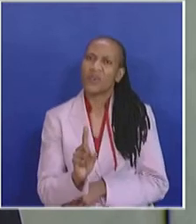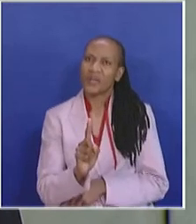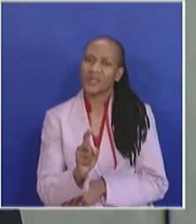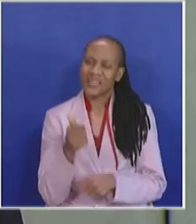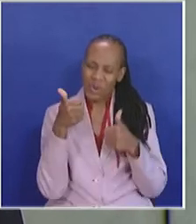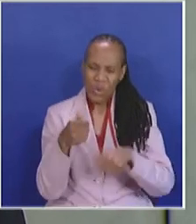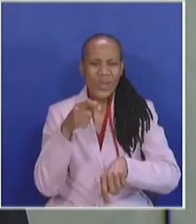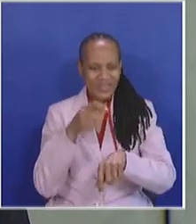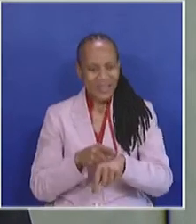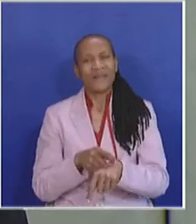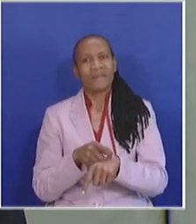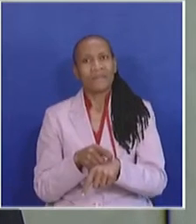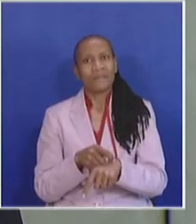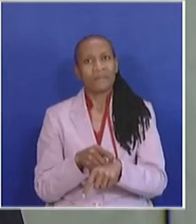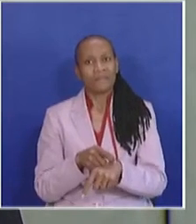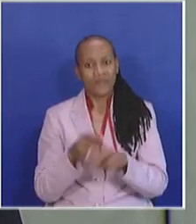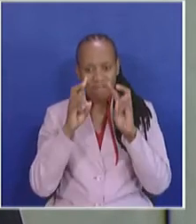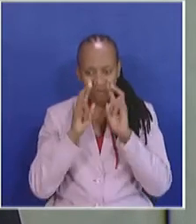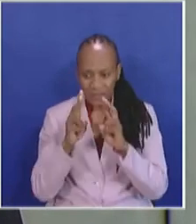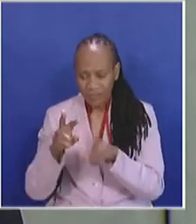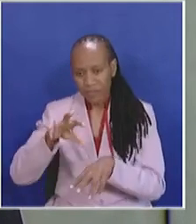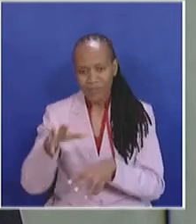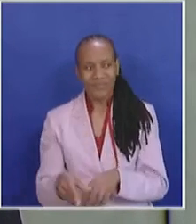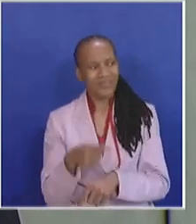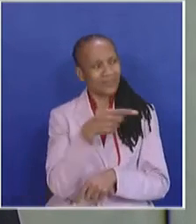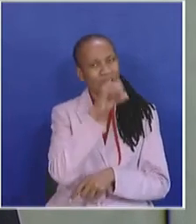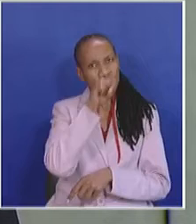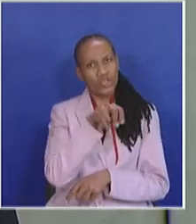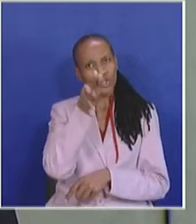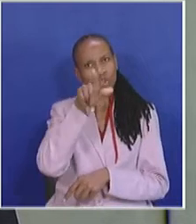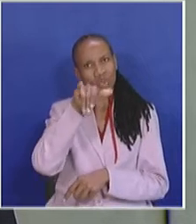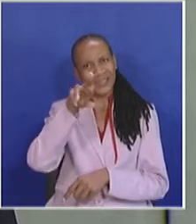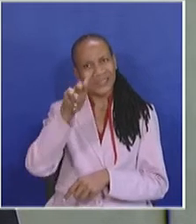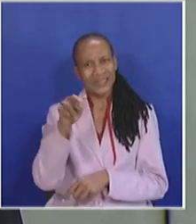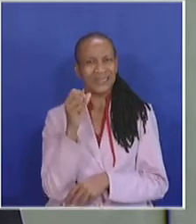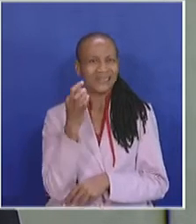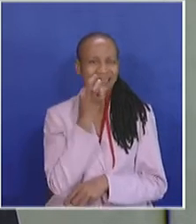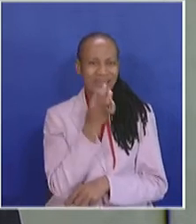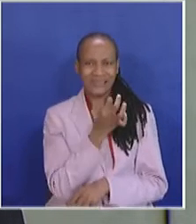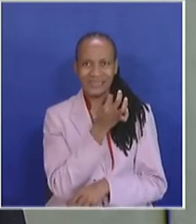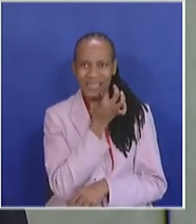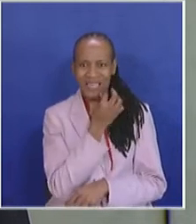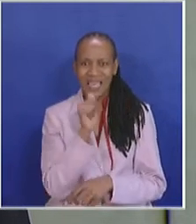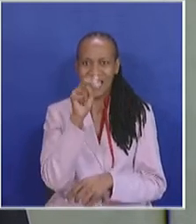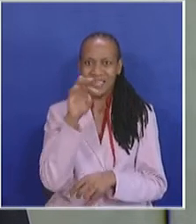by the ANC. He misleads the House by saying sites were identified by ANC members and